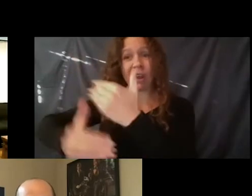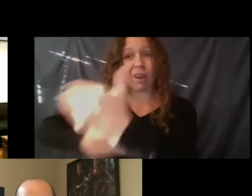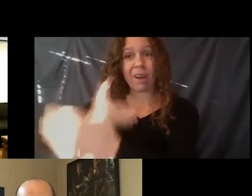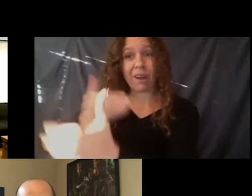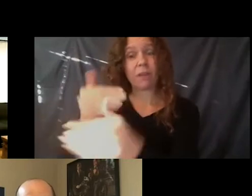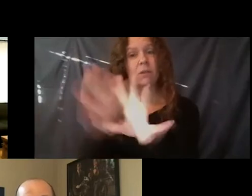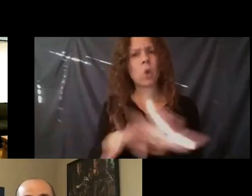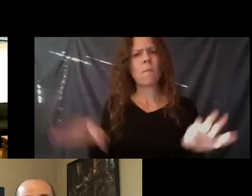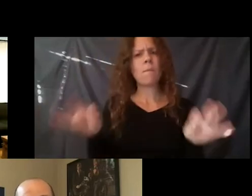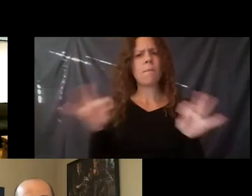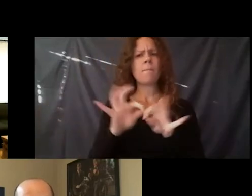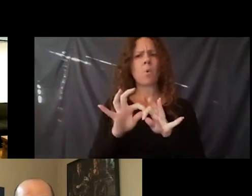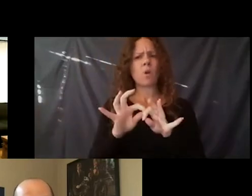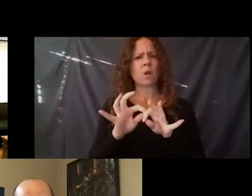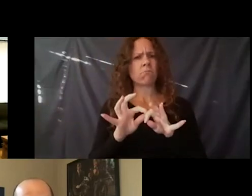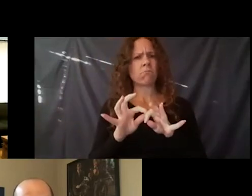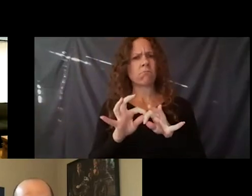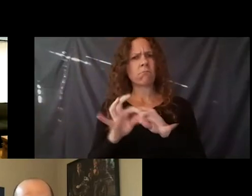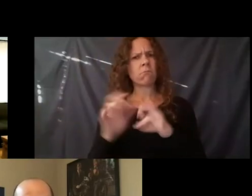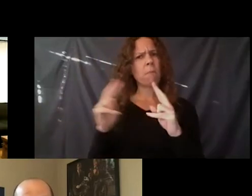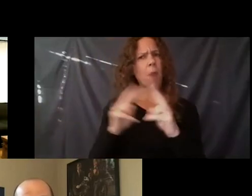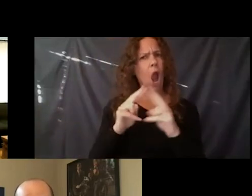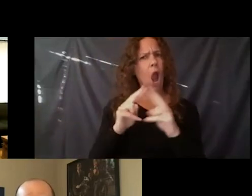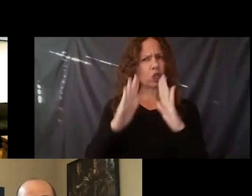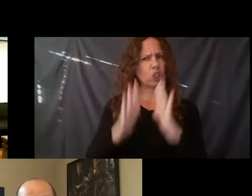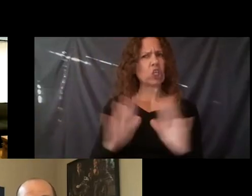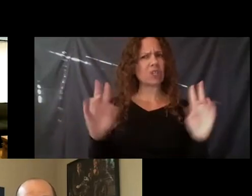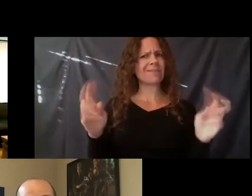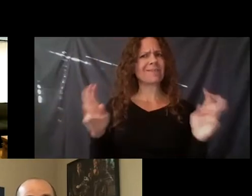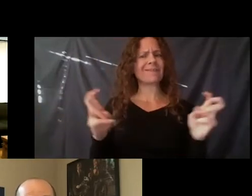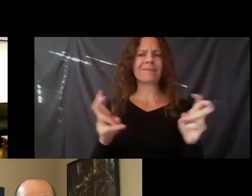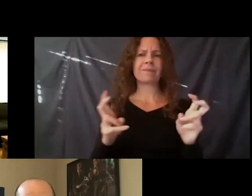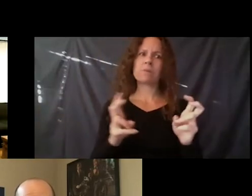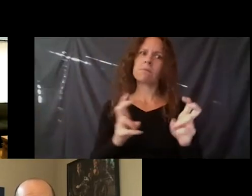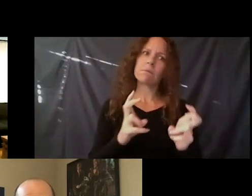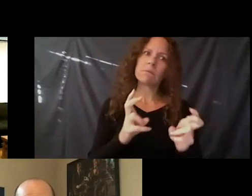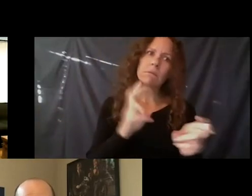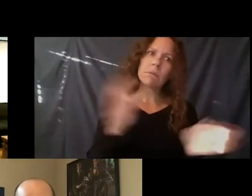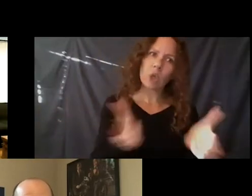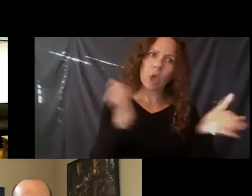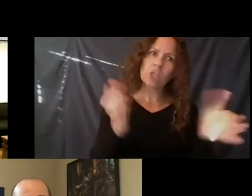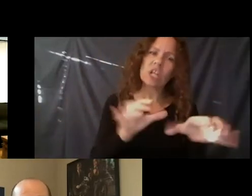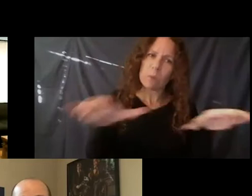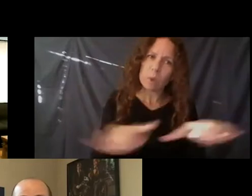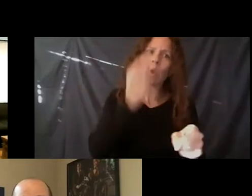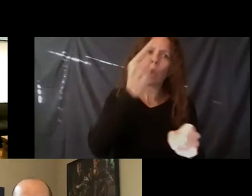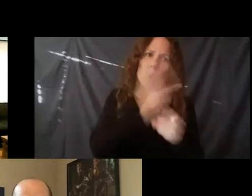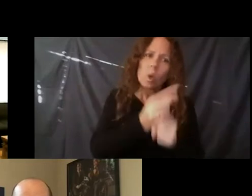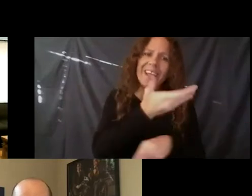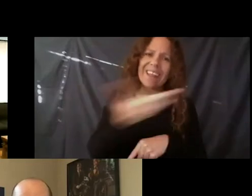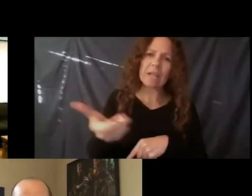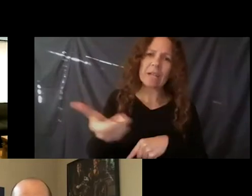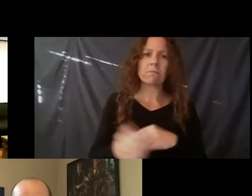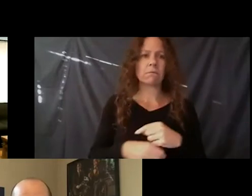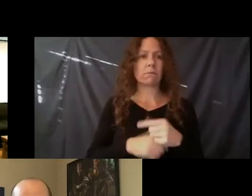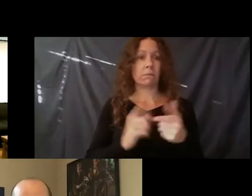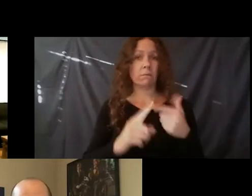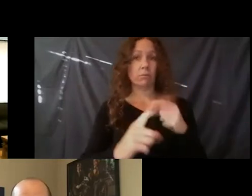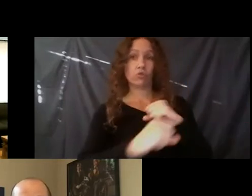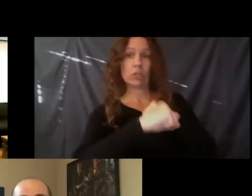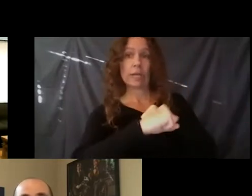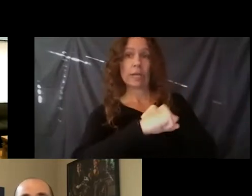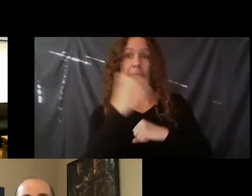our partners to do the right thing, to protect them when they do, and to hold them accountable when they